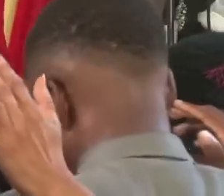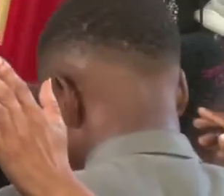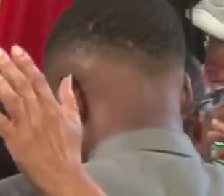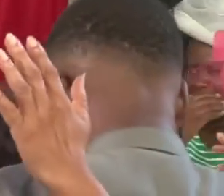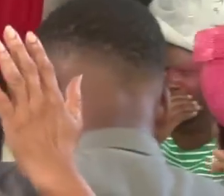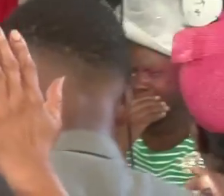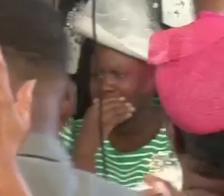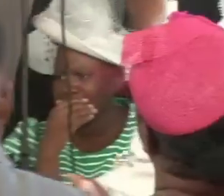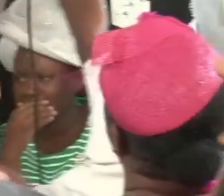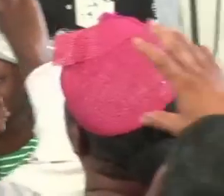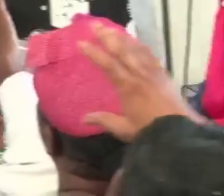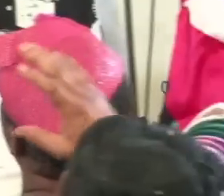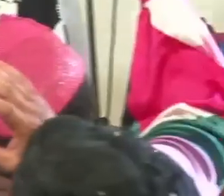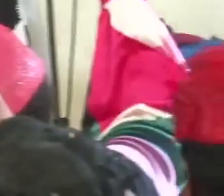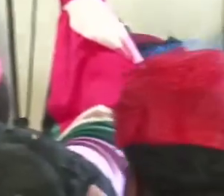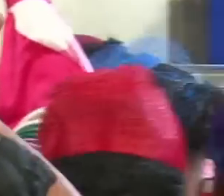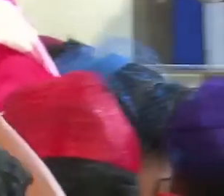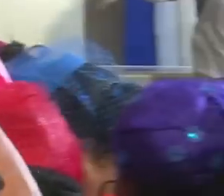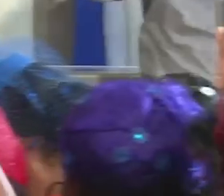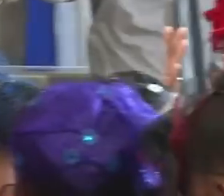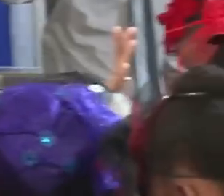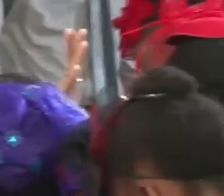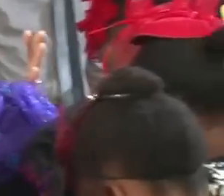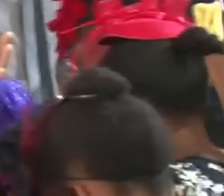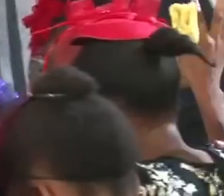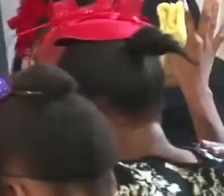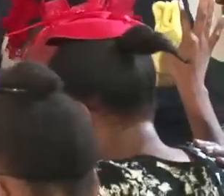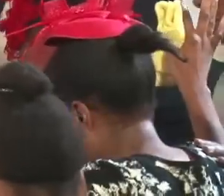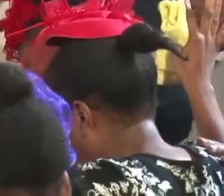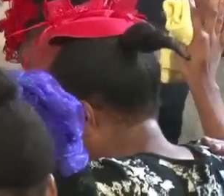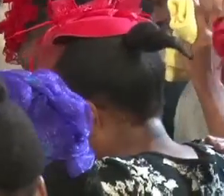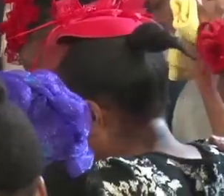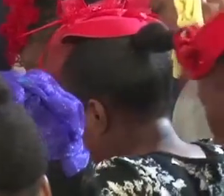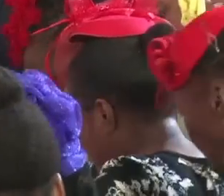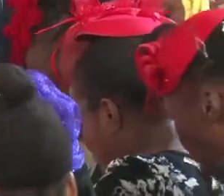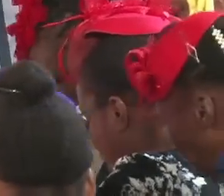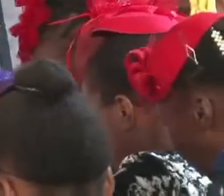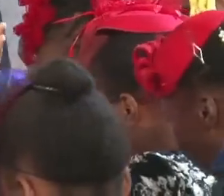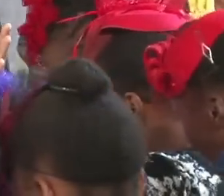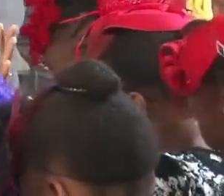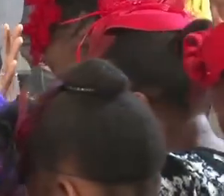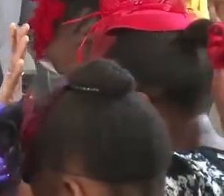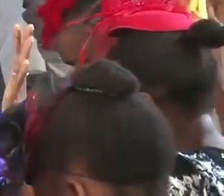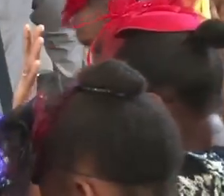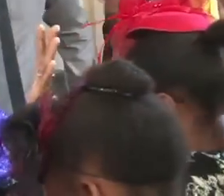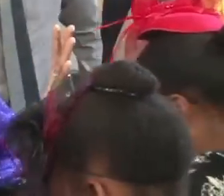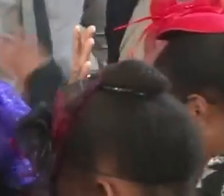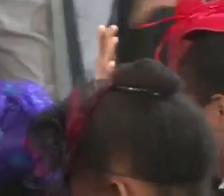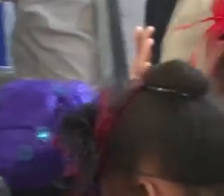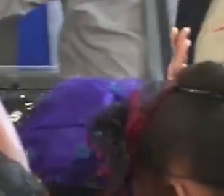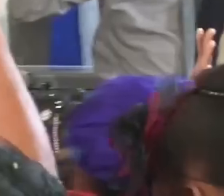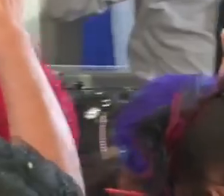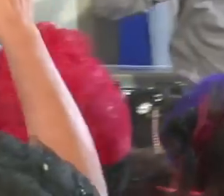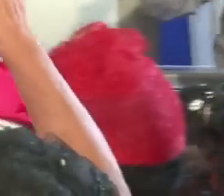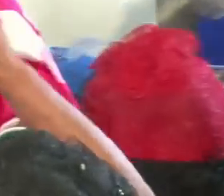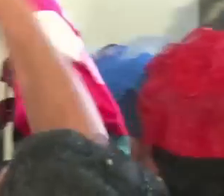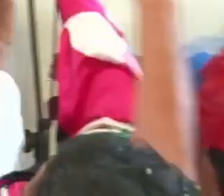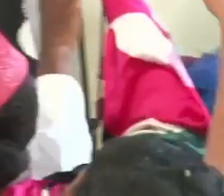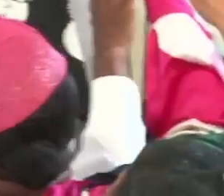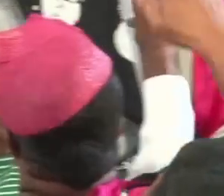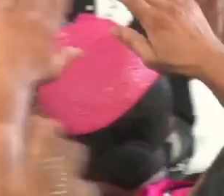Lord. Live! Live!